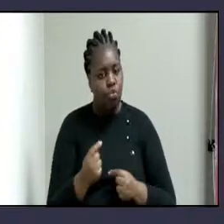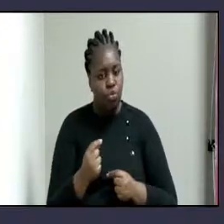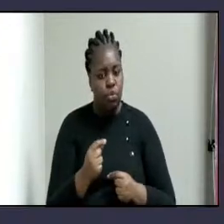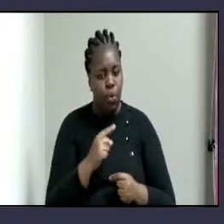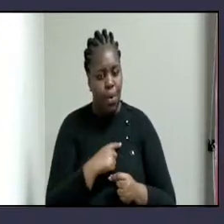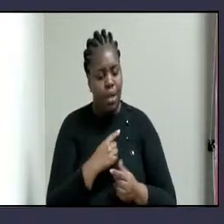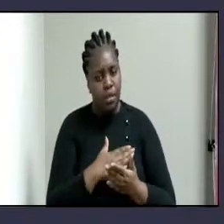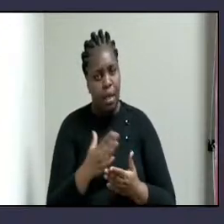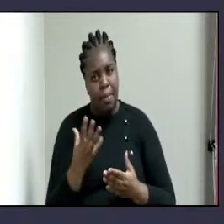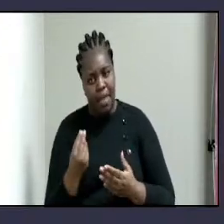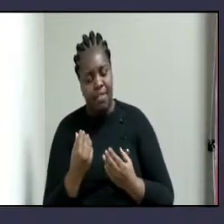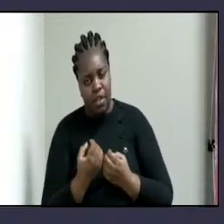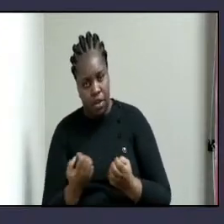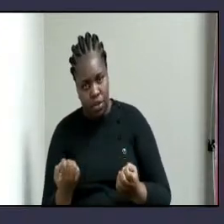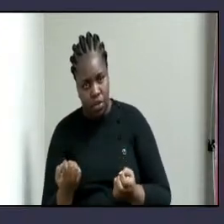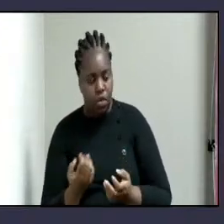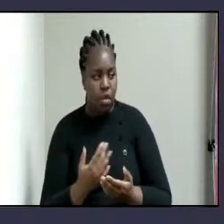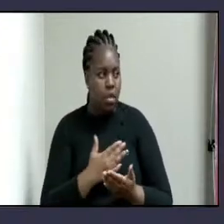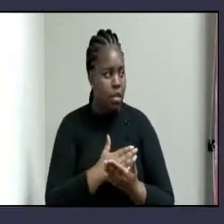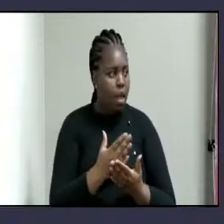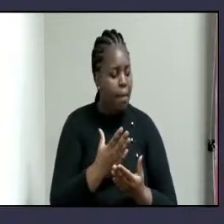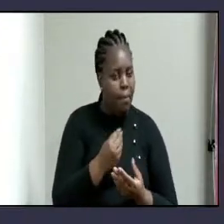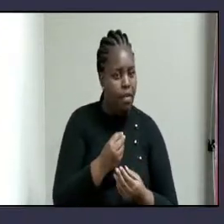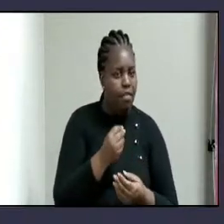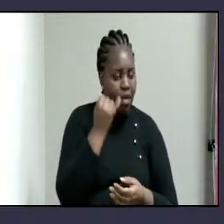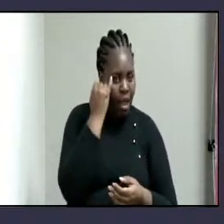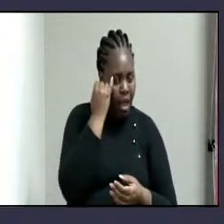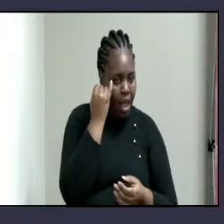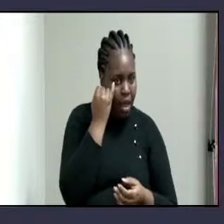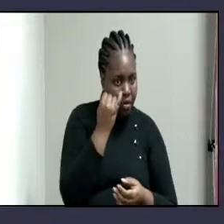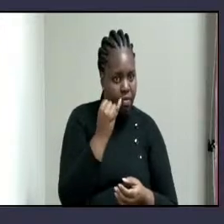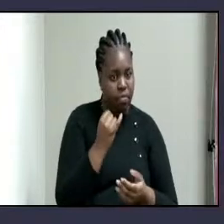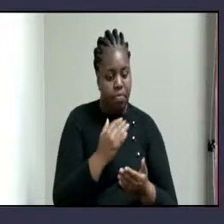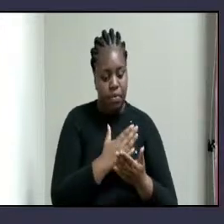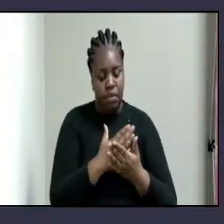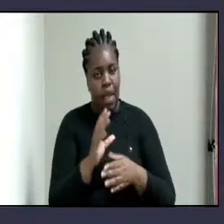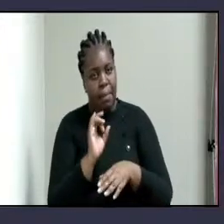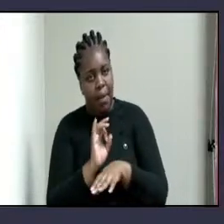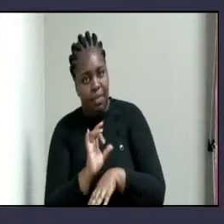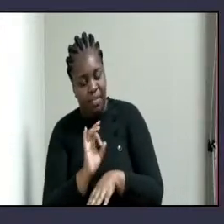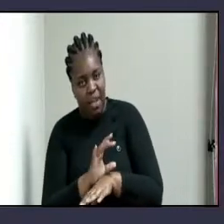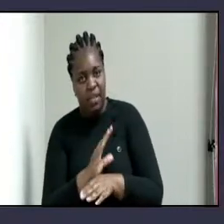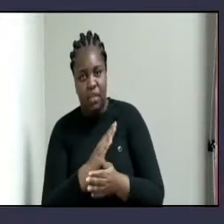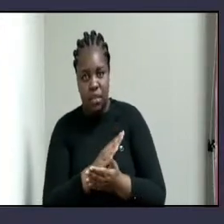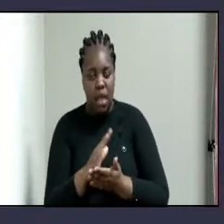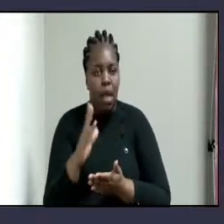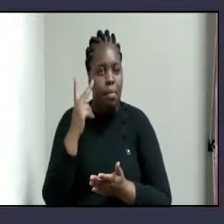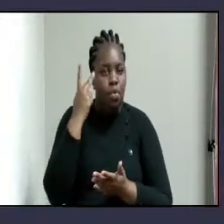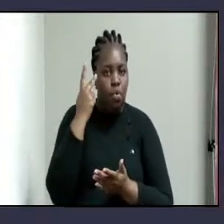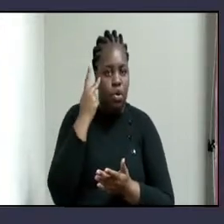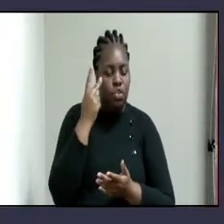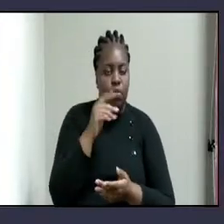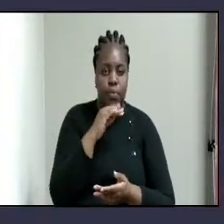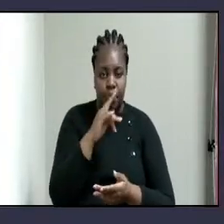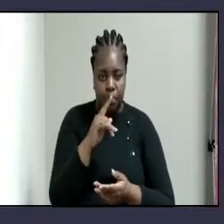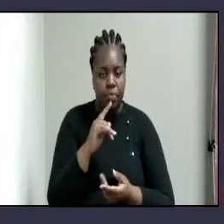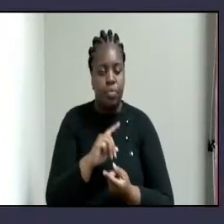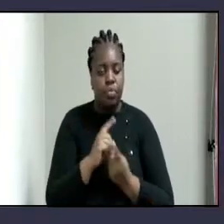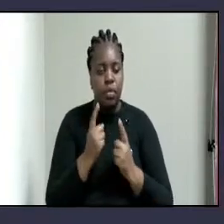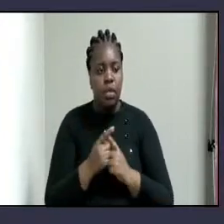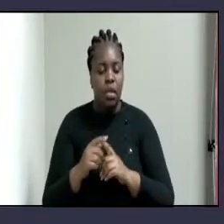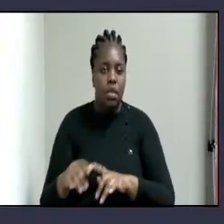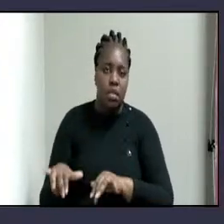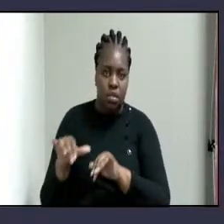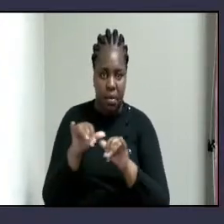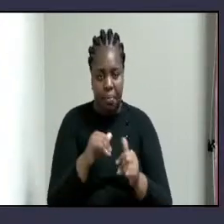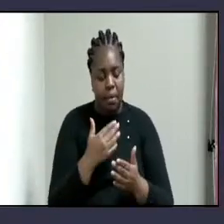with resources, some of them come with advices, some of them come with knowledge. In that way, the goal becomes the same. Then we are able